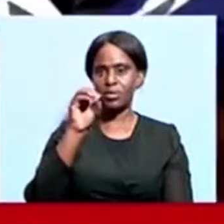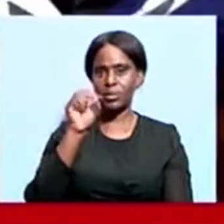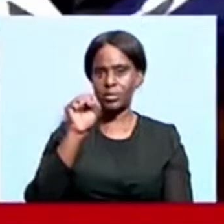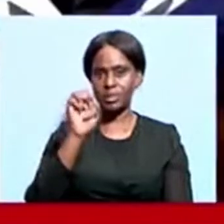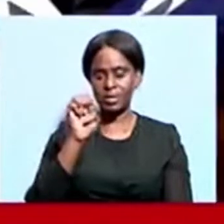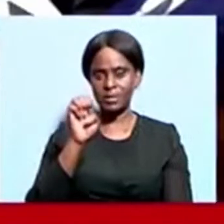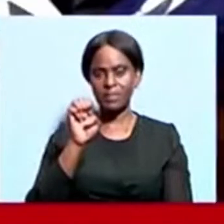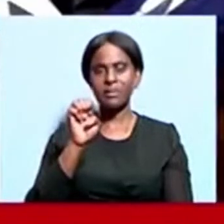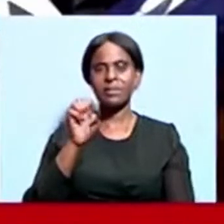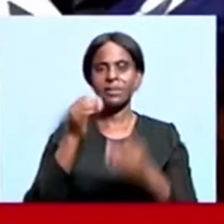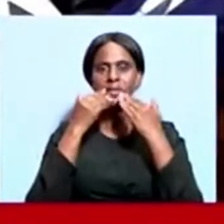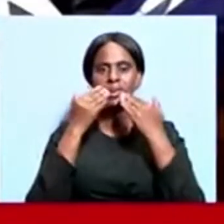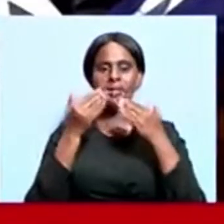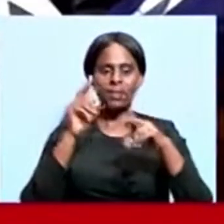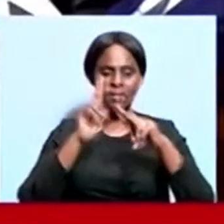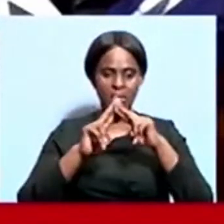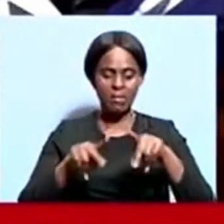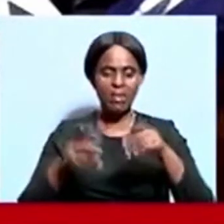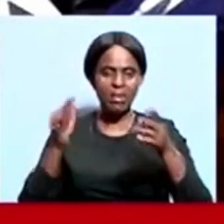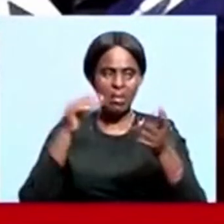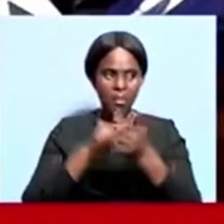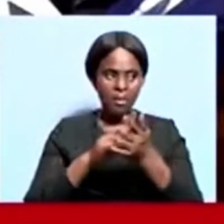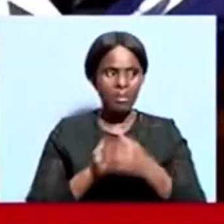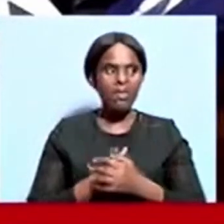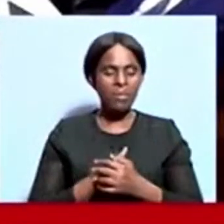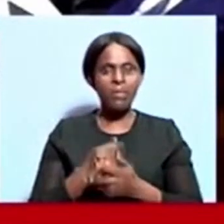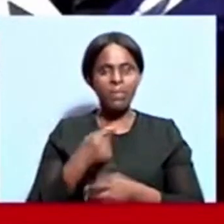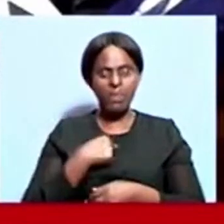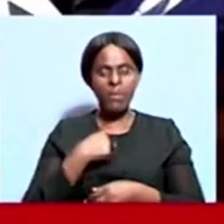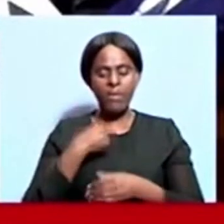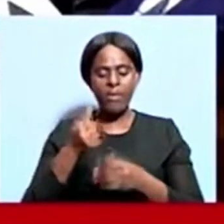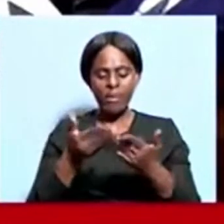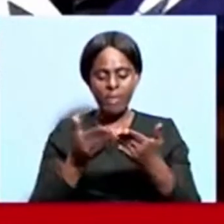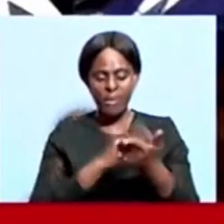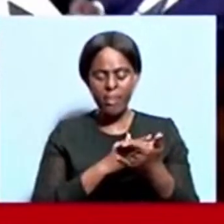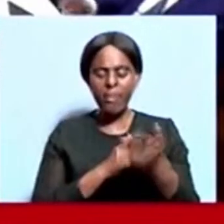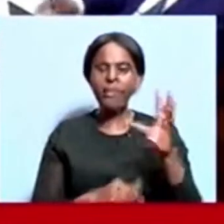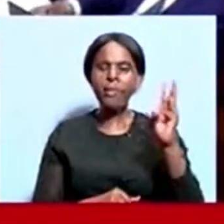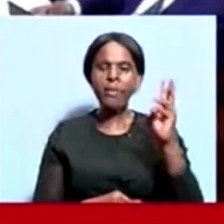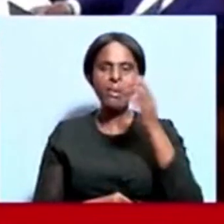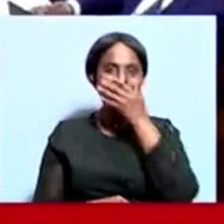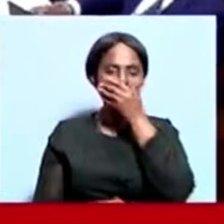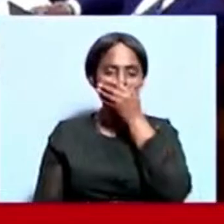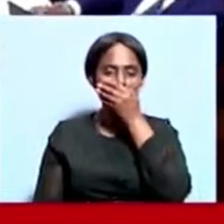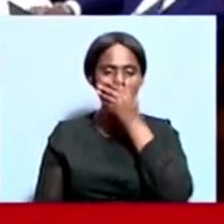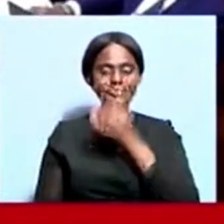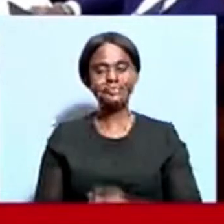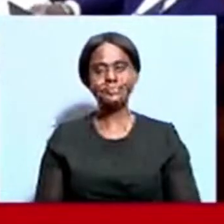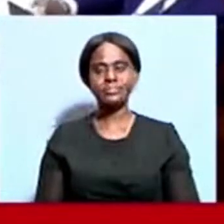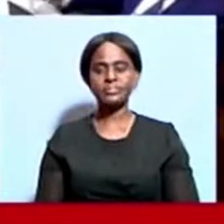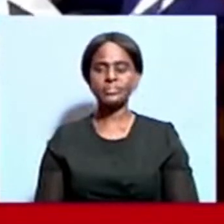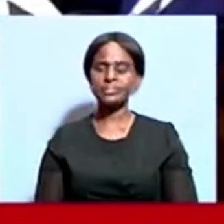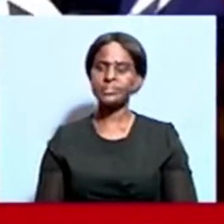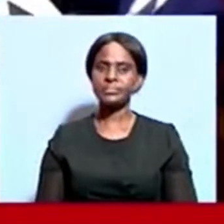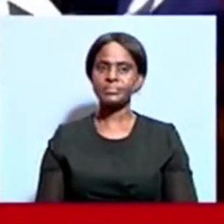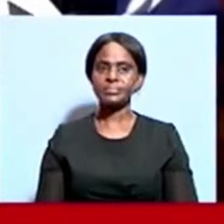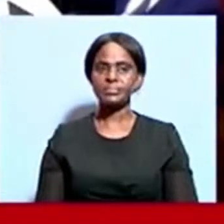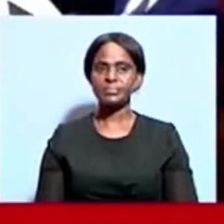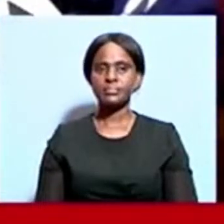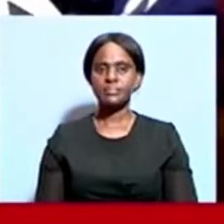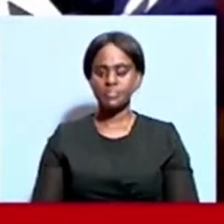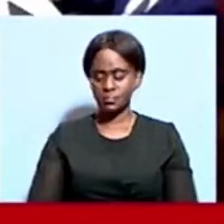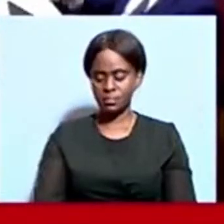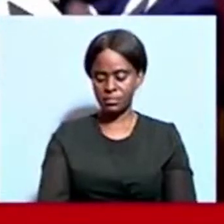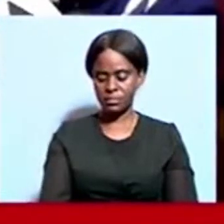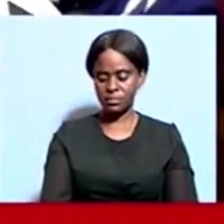Thank you once again, Chair. May I take you to page 6? Page 6.